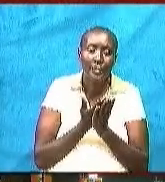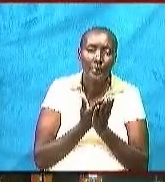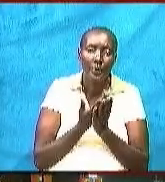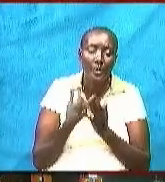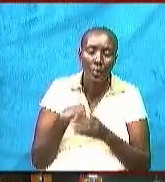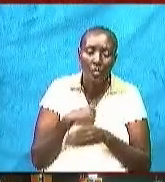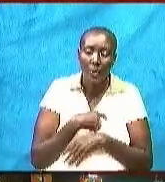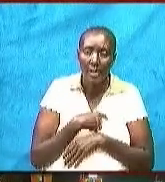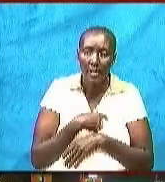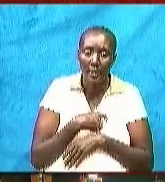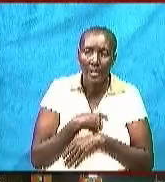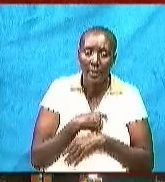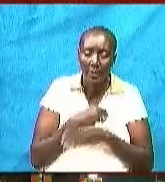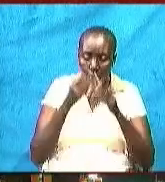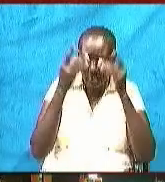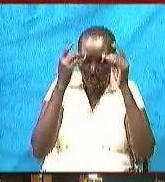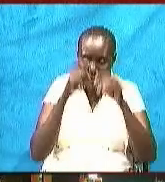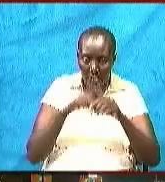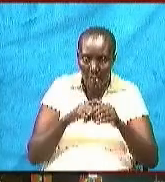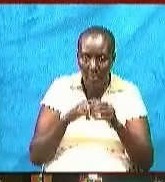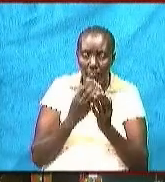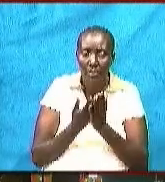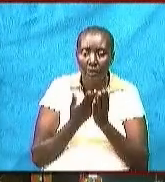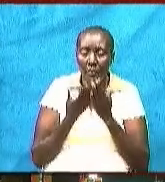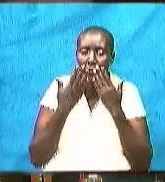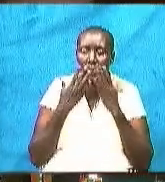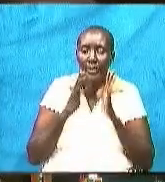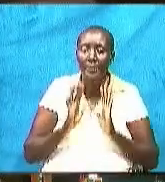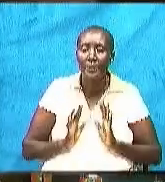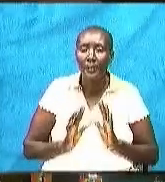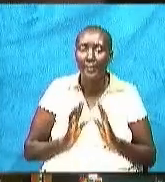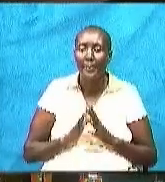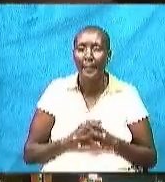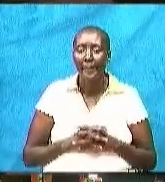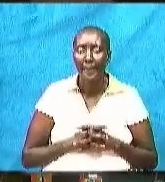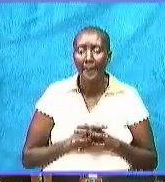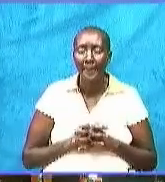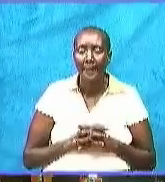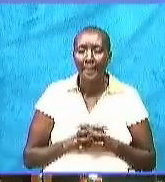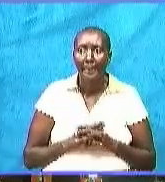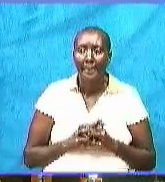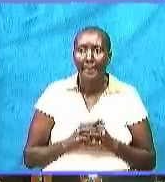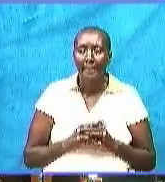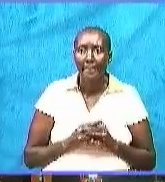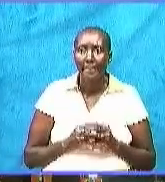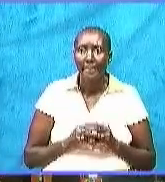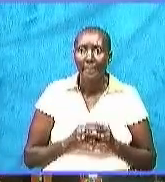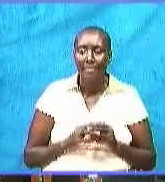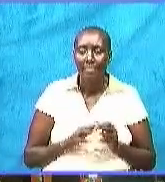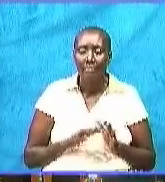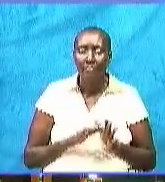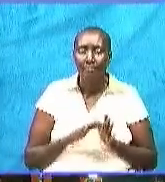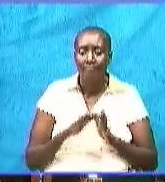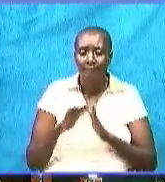outcome of the main petition. And out of the Rift Valley region residents.